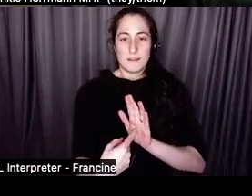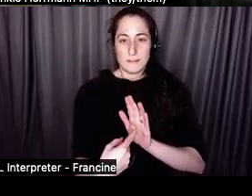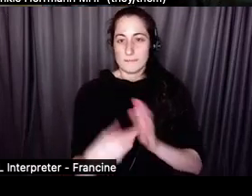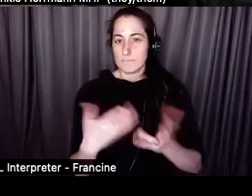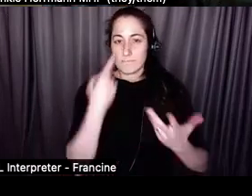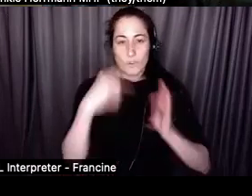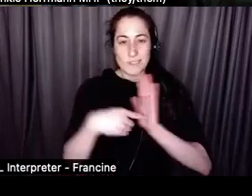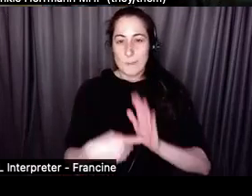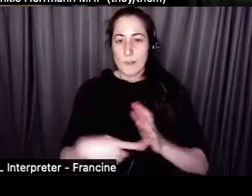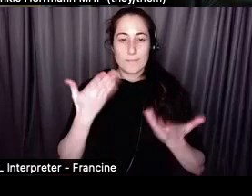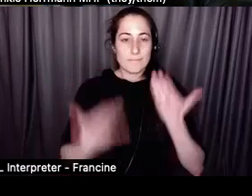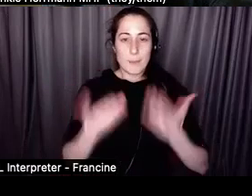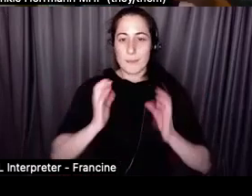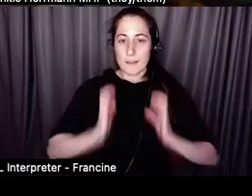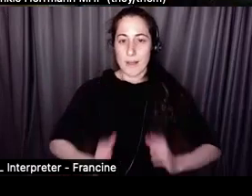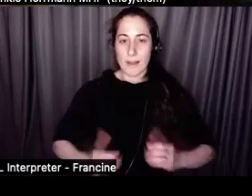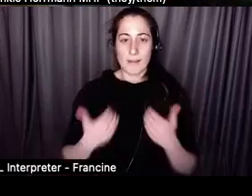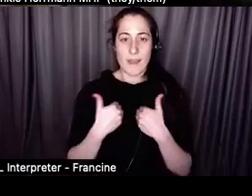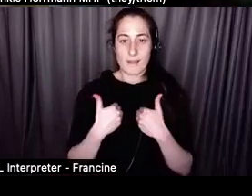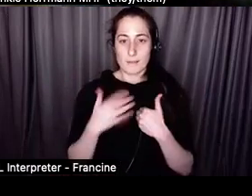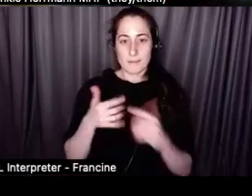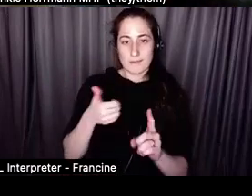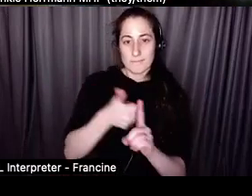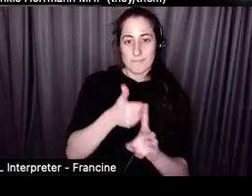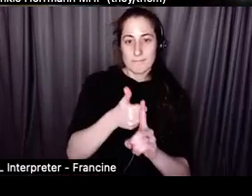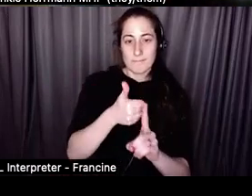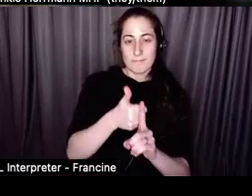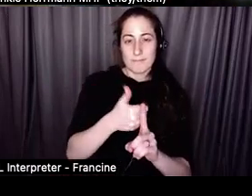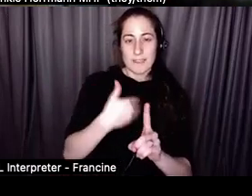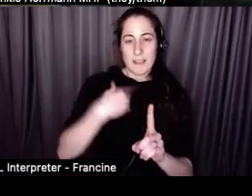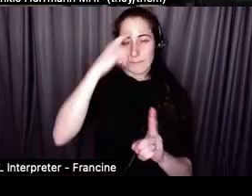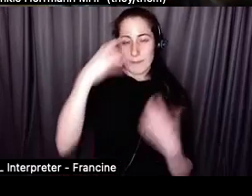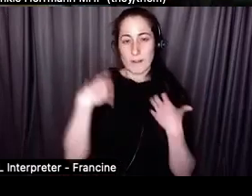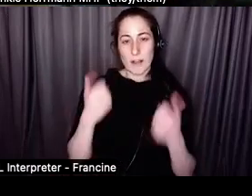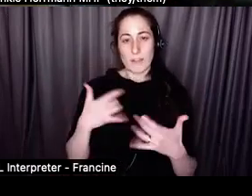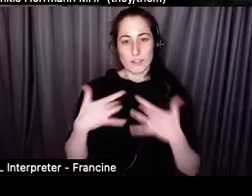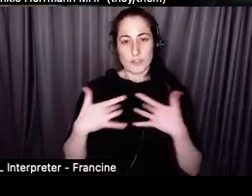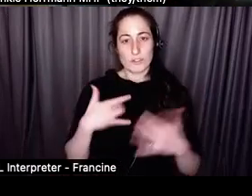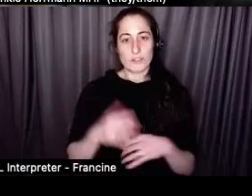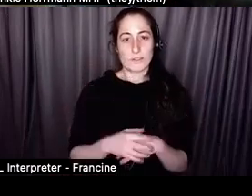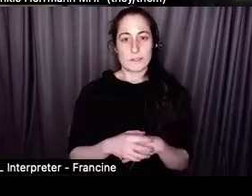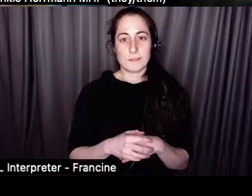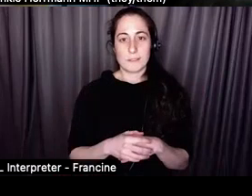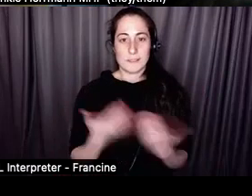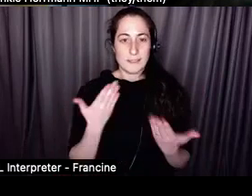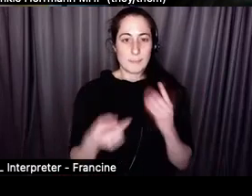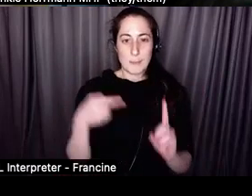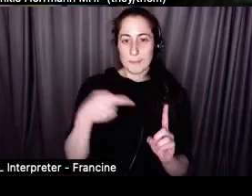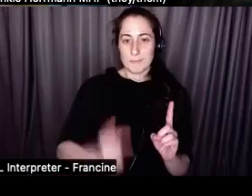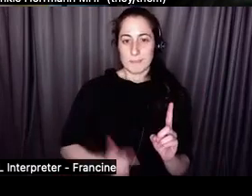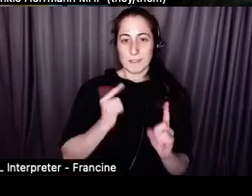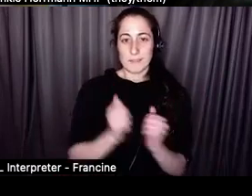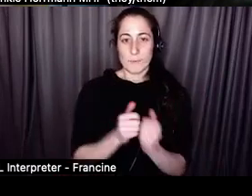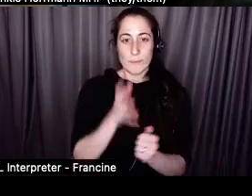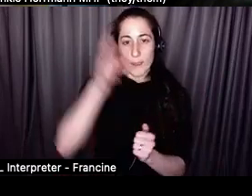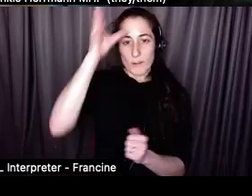for example, a client may have, an individual may be a person with mental health concerns. Maybe they live with their parents